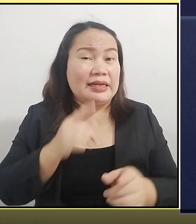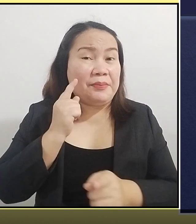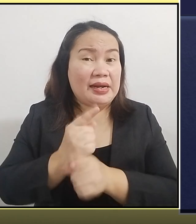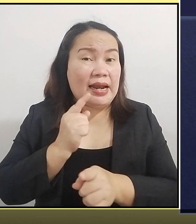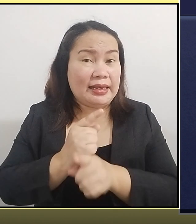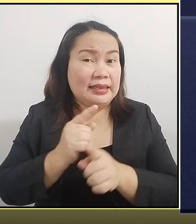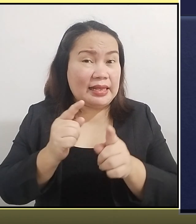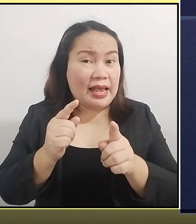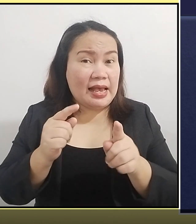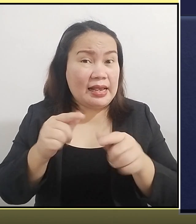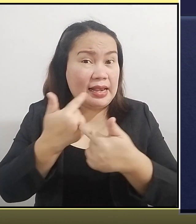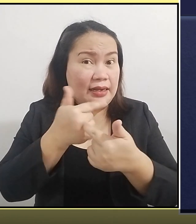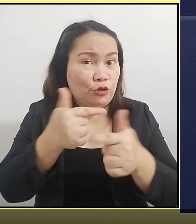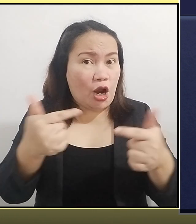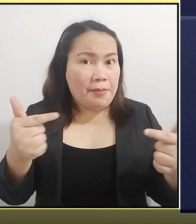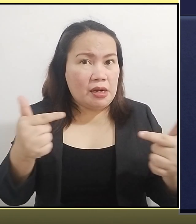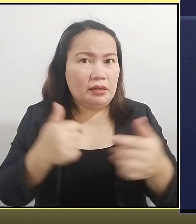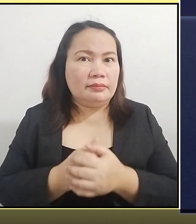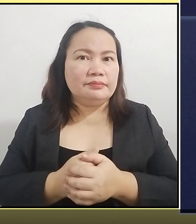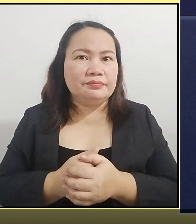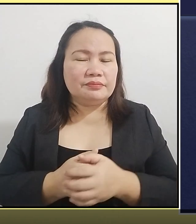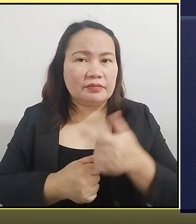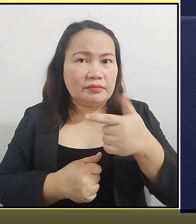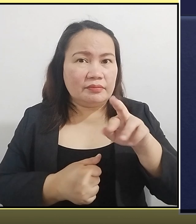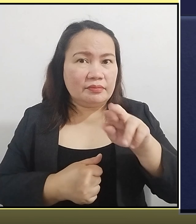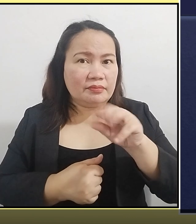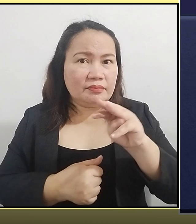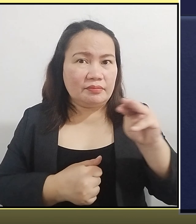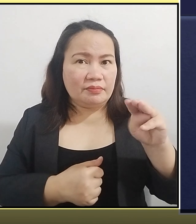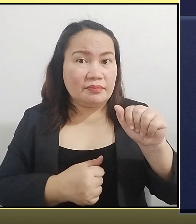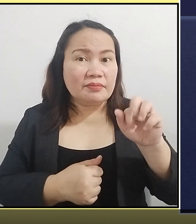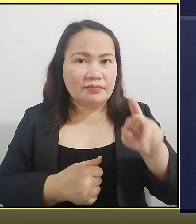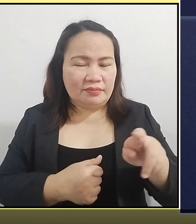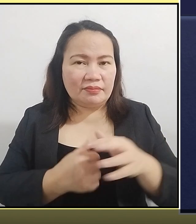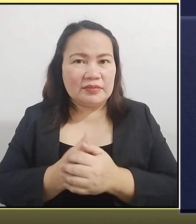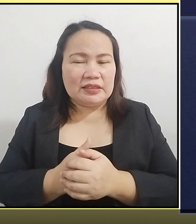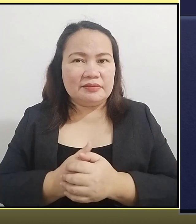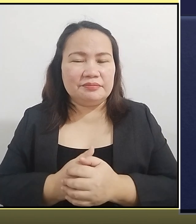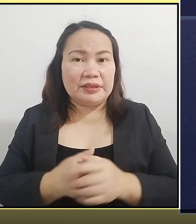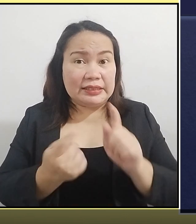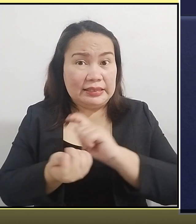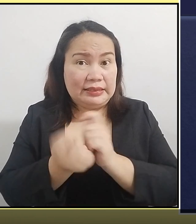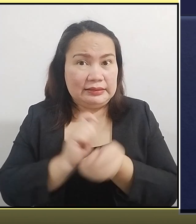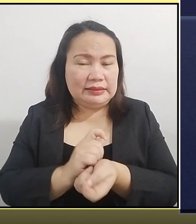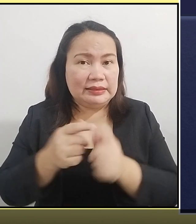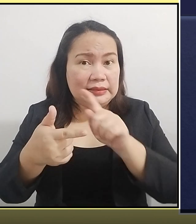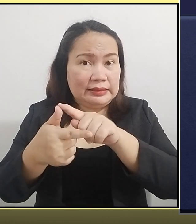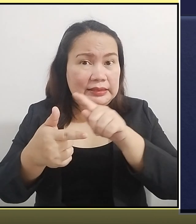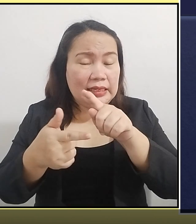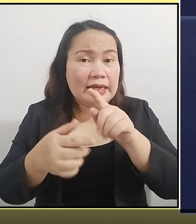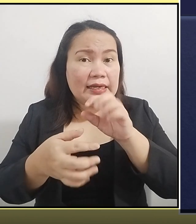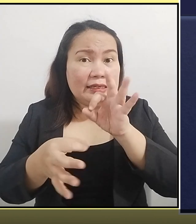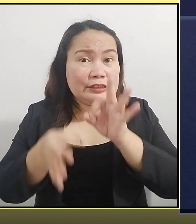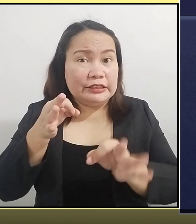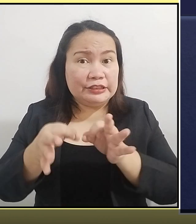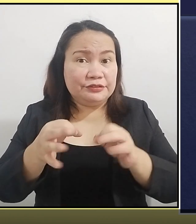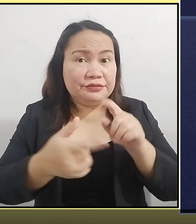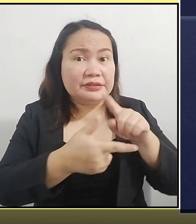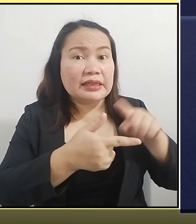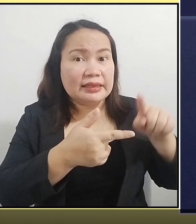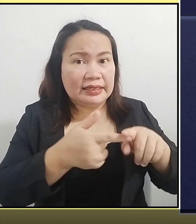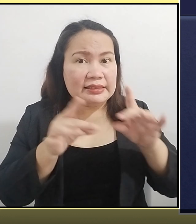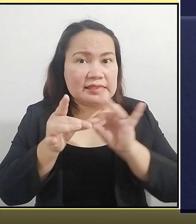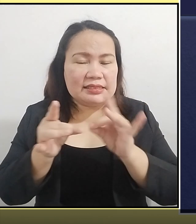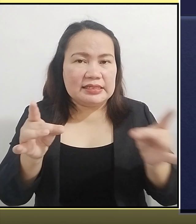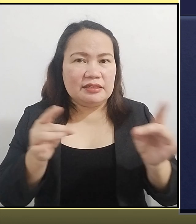ating sentence when we are rewriting the given statement into if-then form. Okay, make sure to write